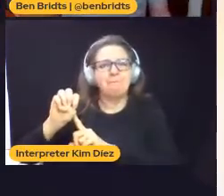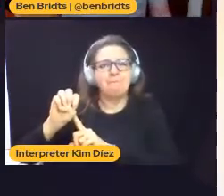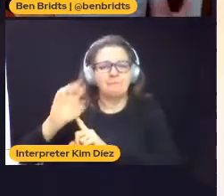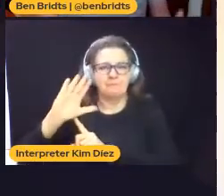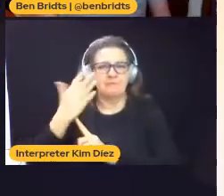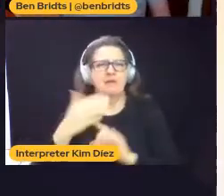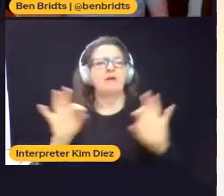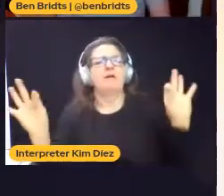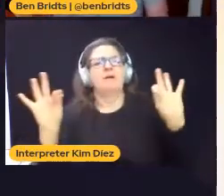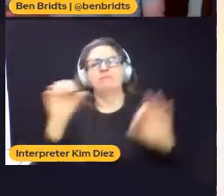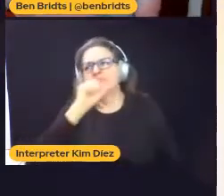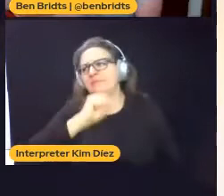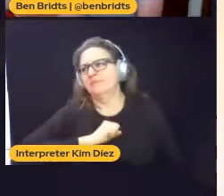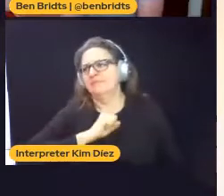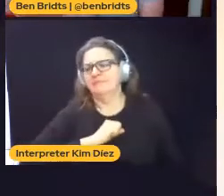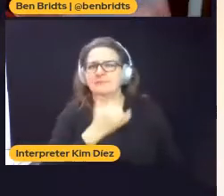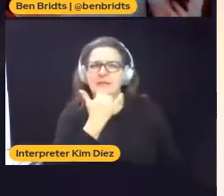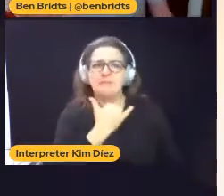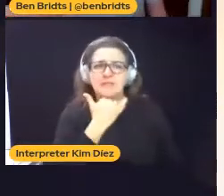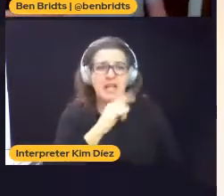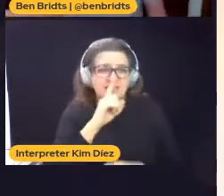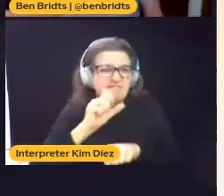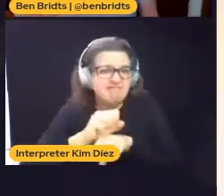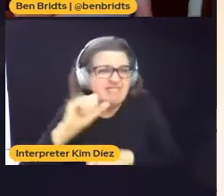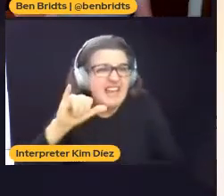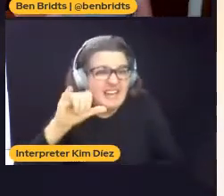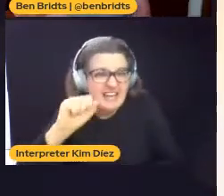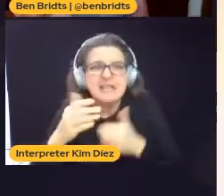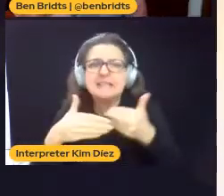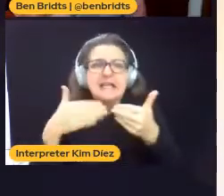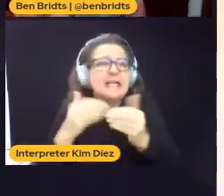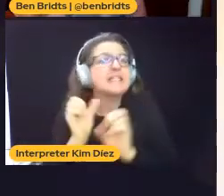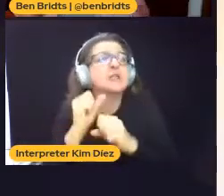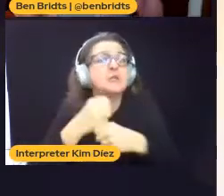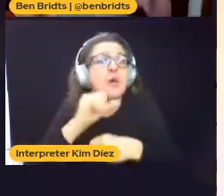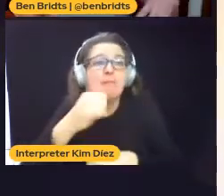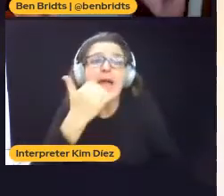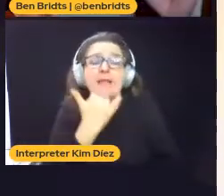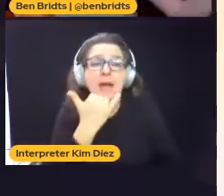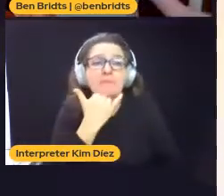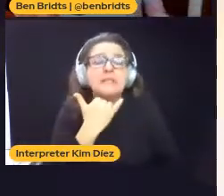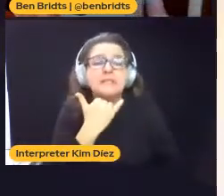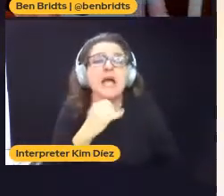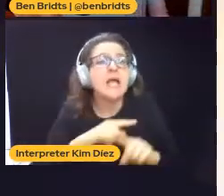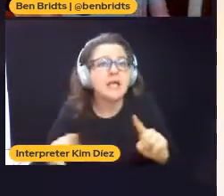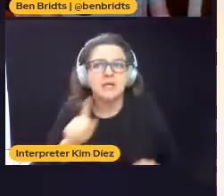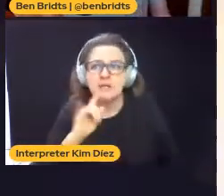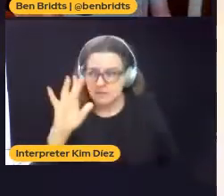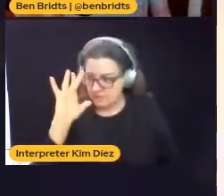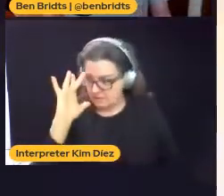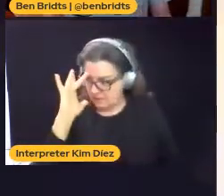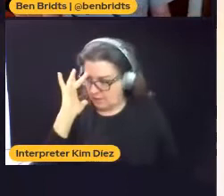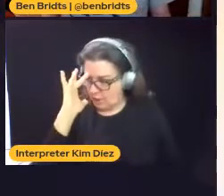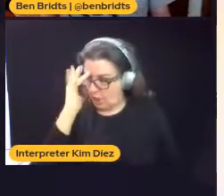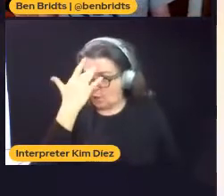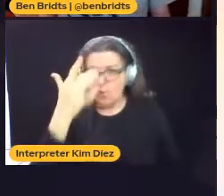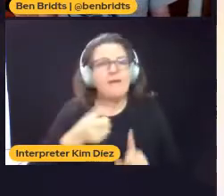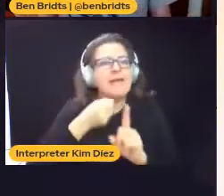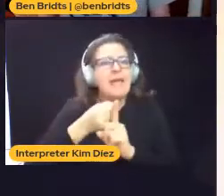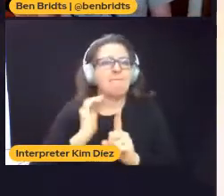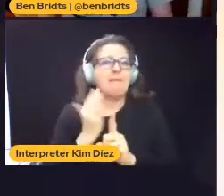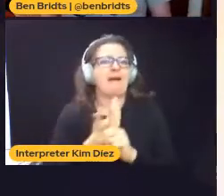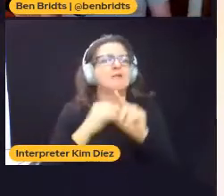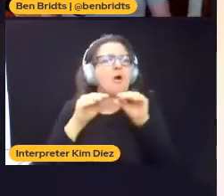very small innocent mistake, and it is, and it's very easy to make, but it has some very annoying effects on our deployed